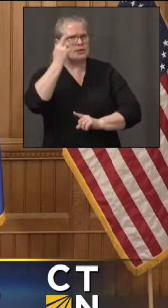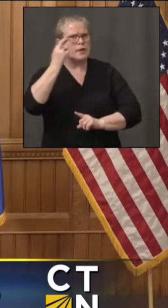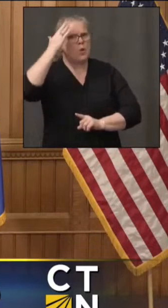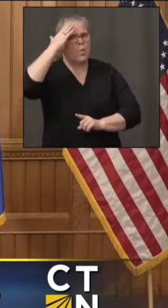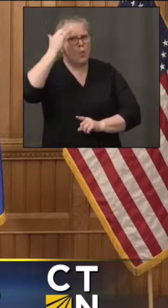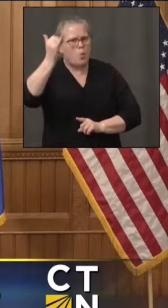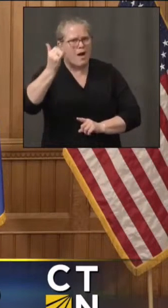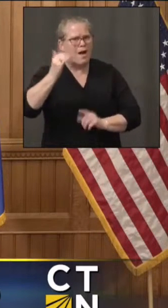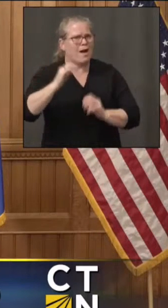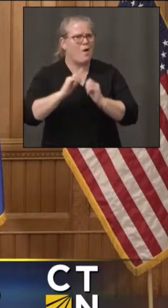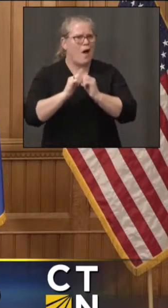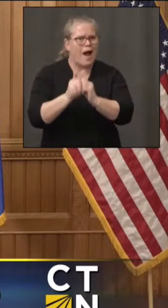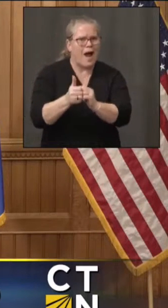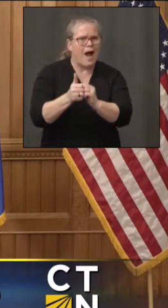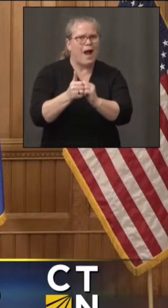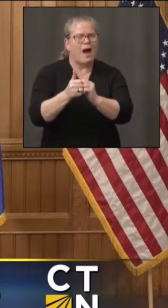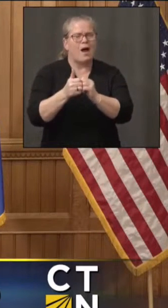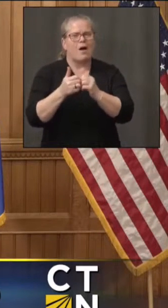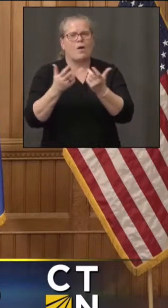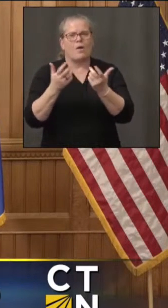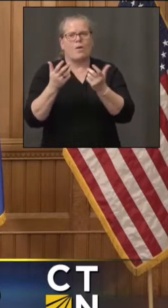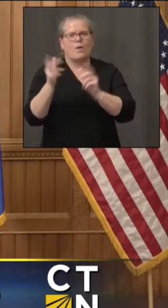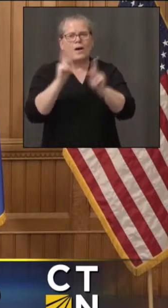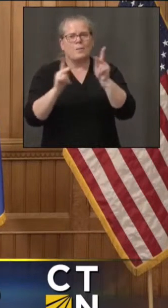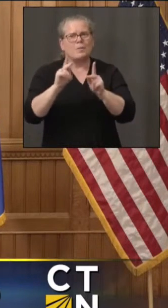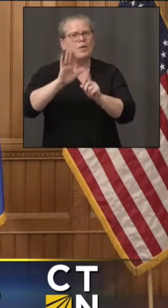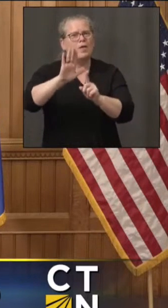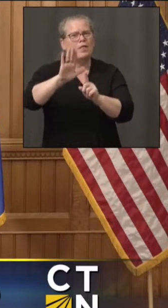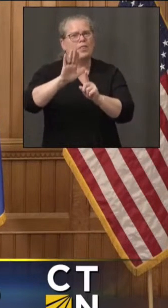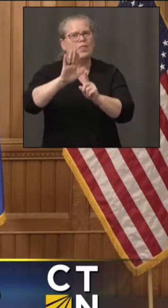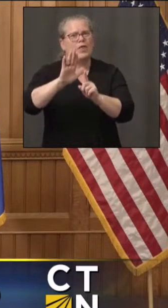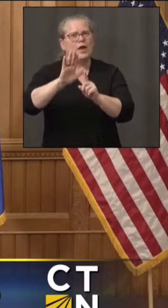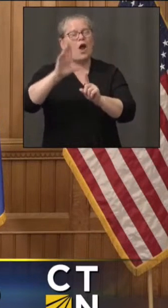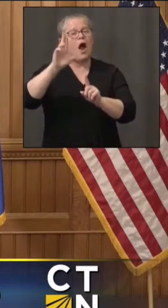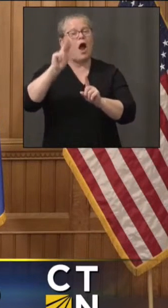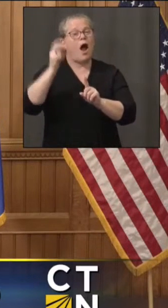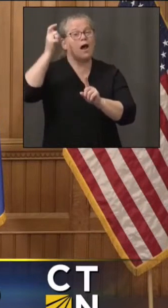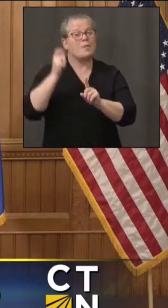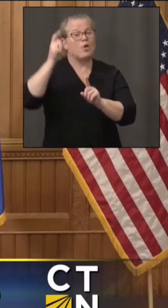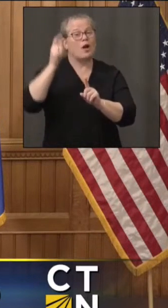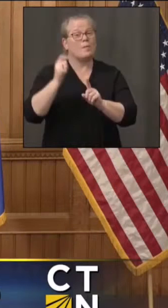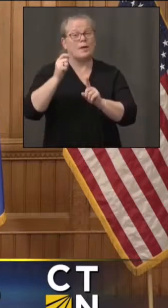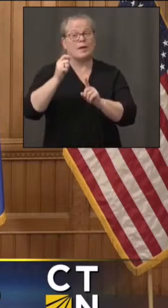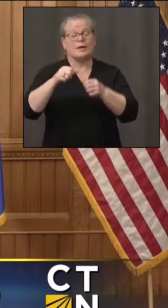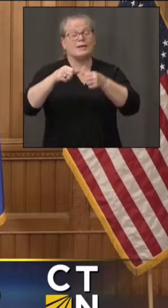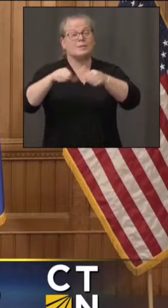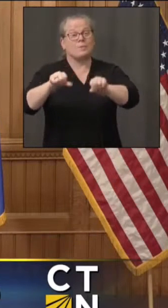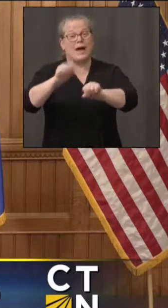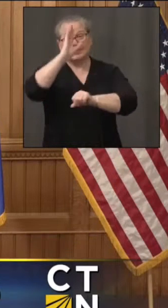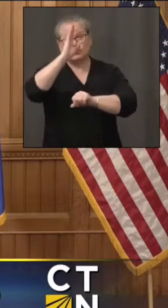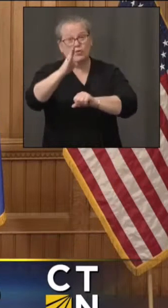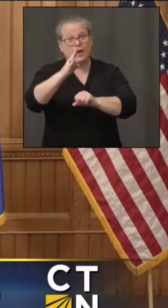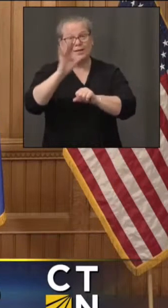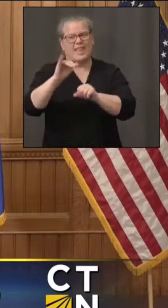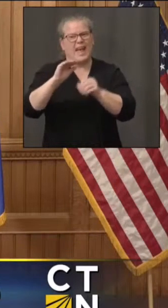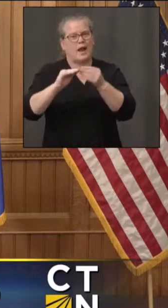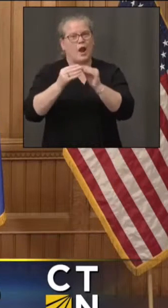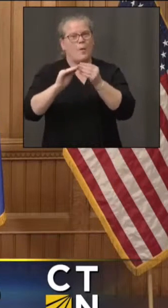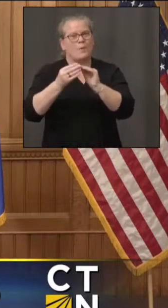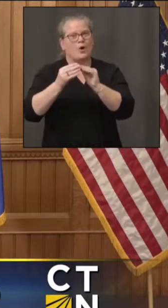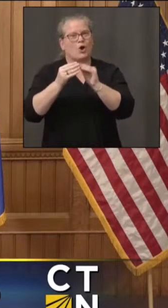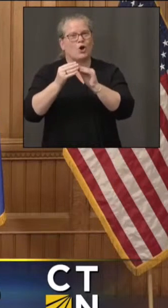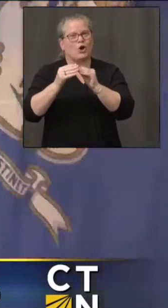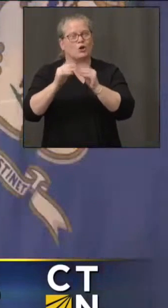unemployment recipients had their direct deposit information changed on their DOL accounts without their knowledge? I can tell